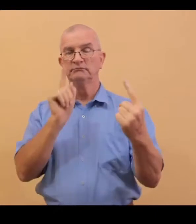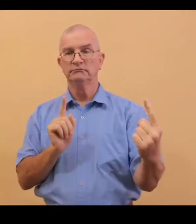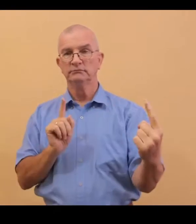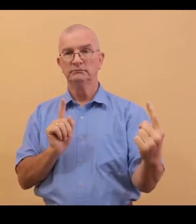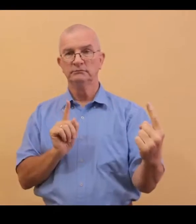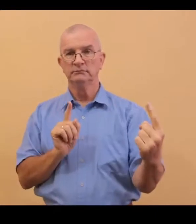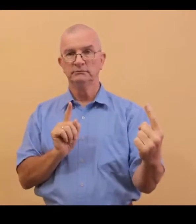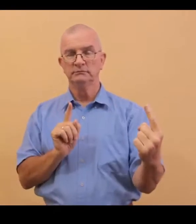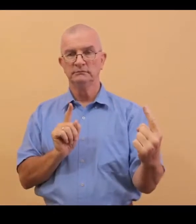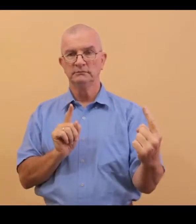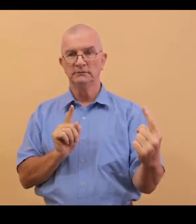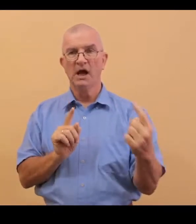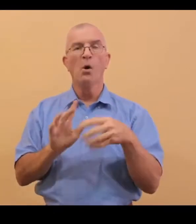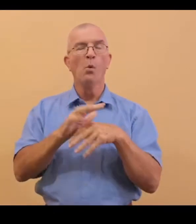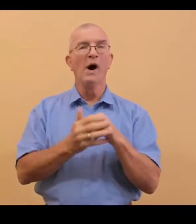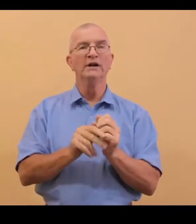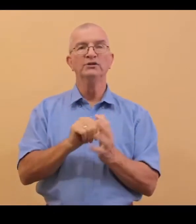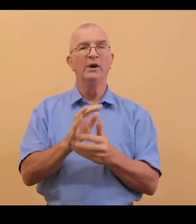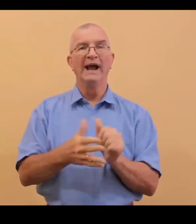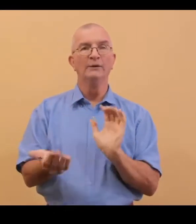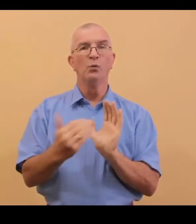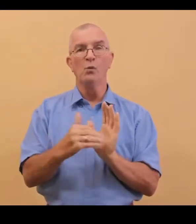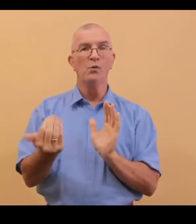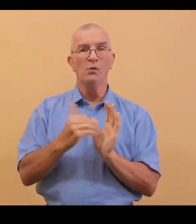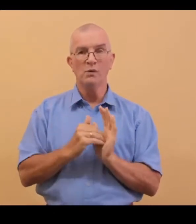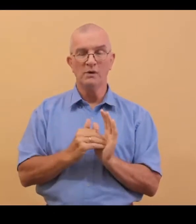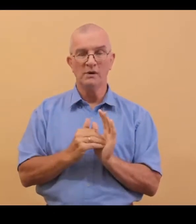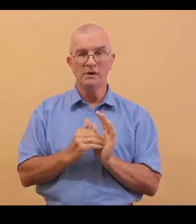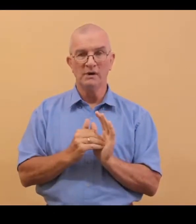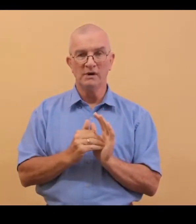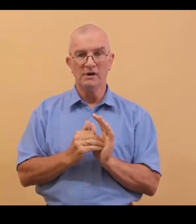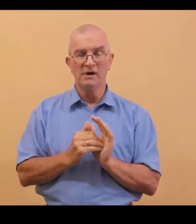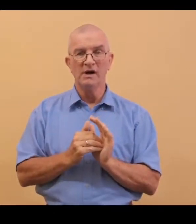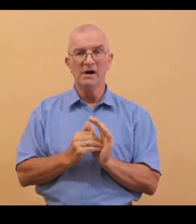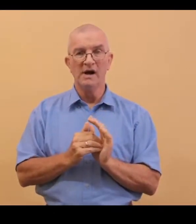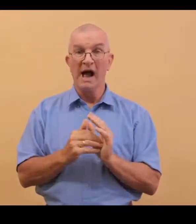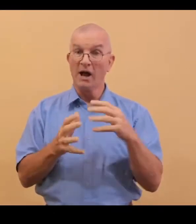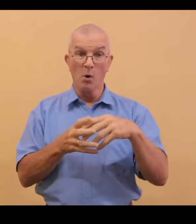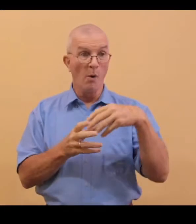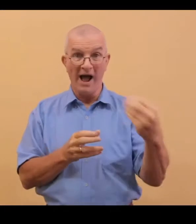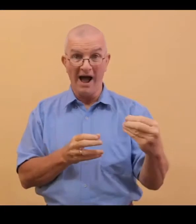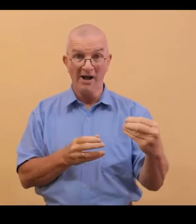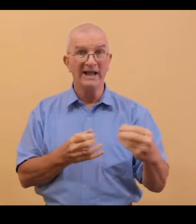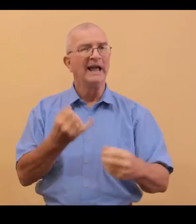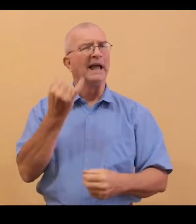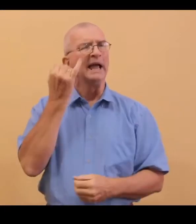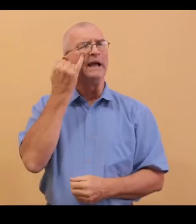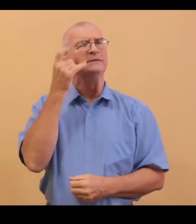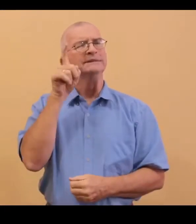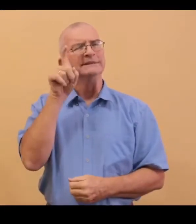distancing, wash your hands frequently, and only venture out if